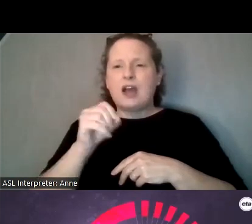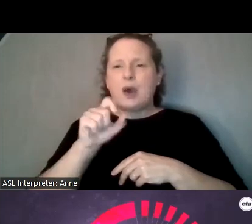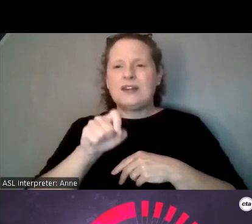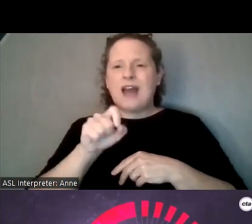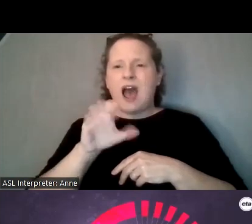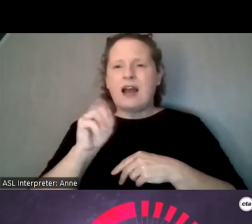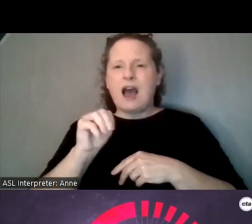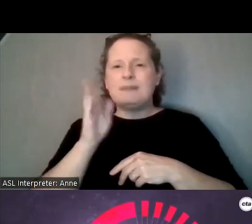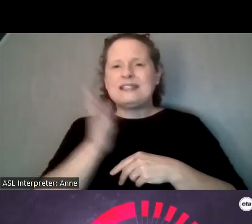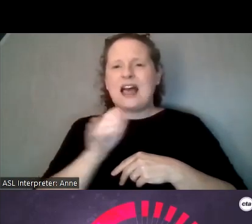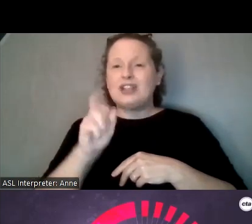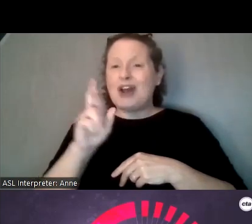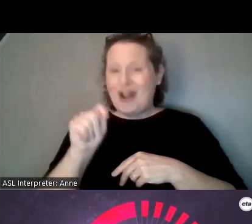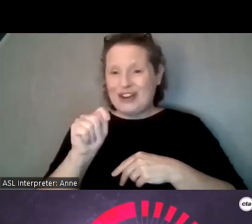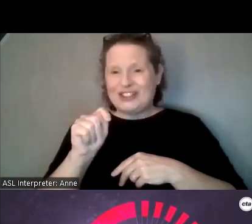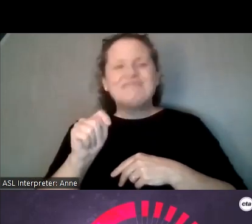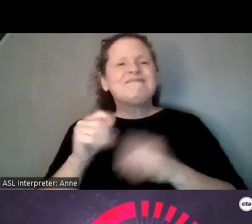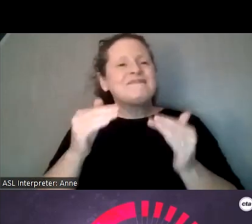transitchicago.com/art. Next.